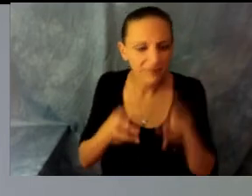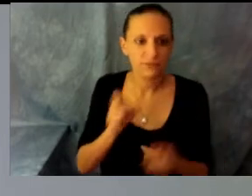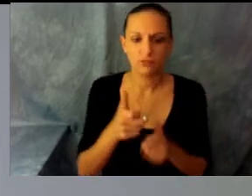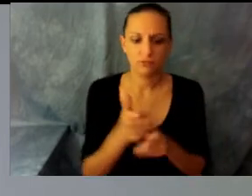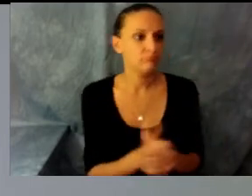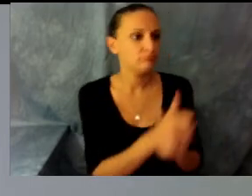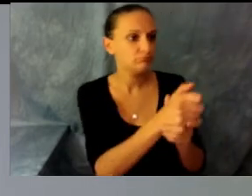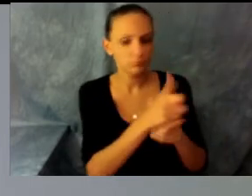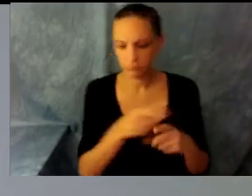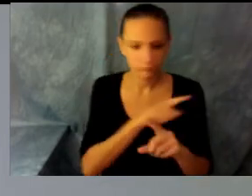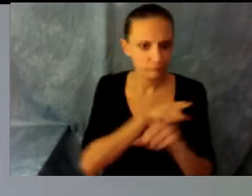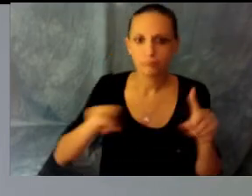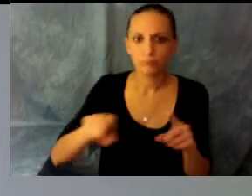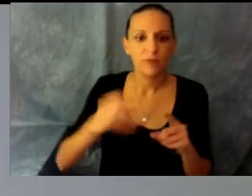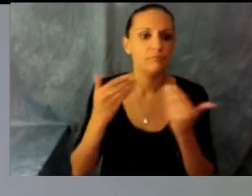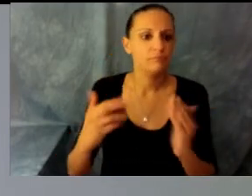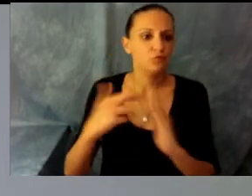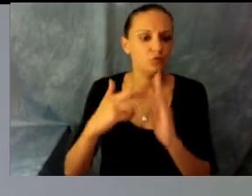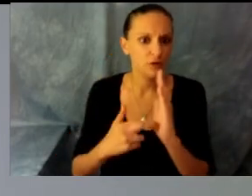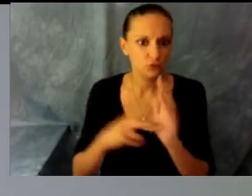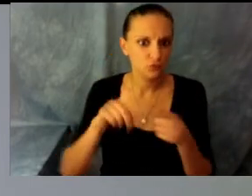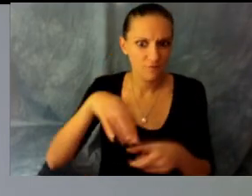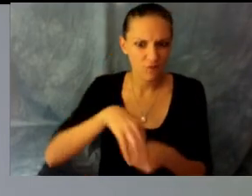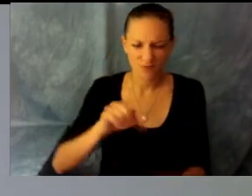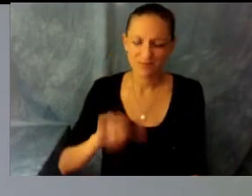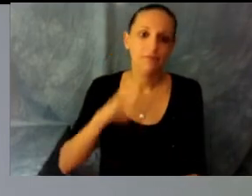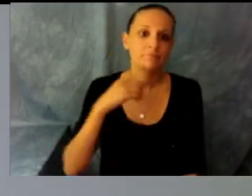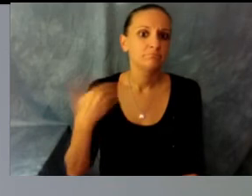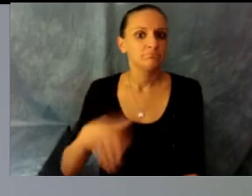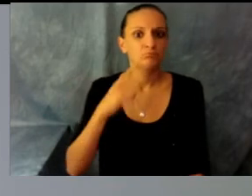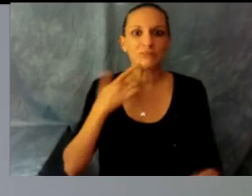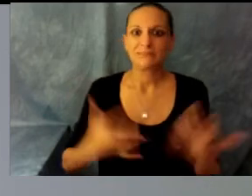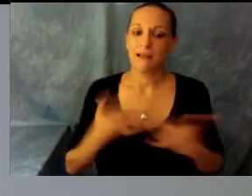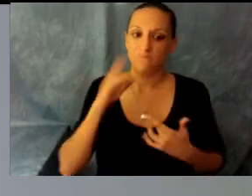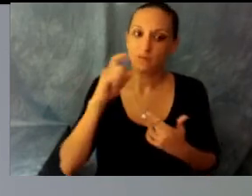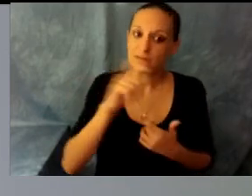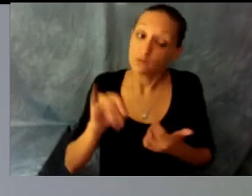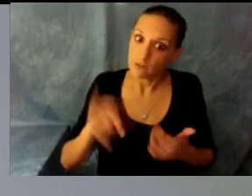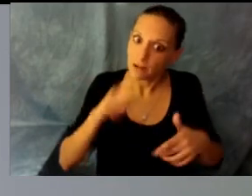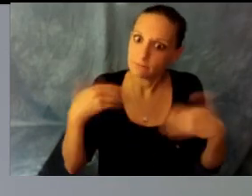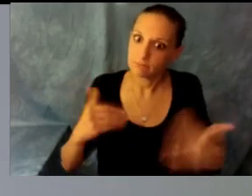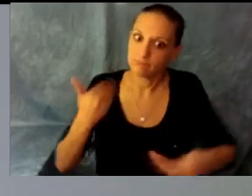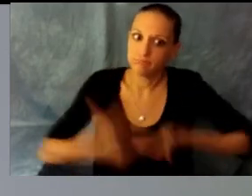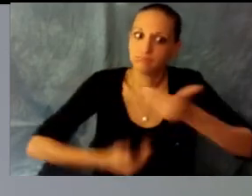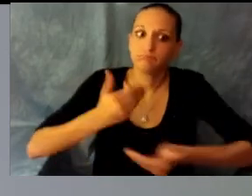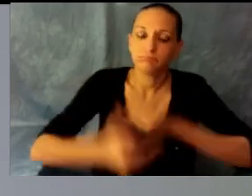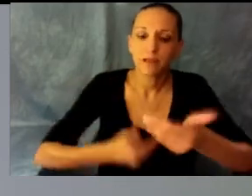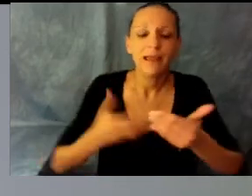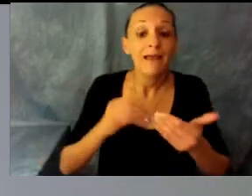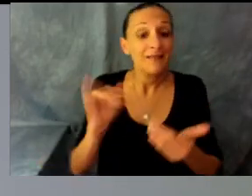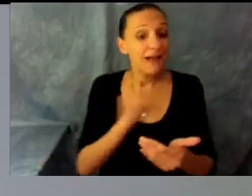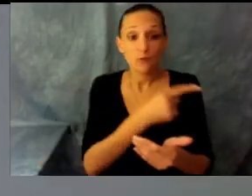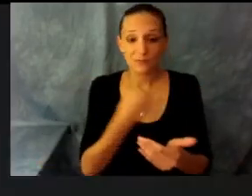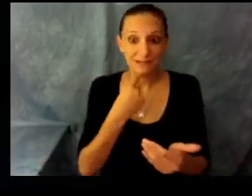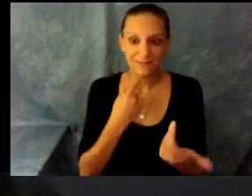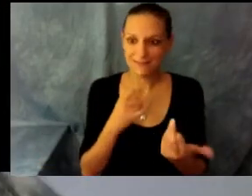and go right to it and register to vote. So that's really exciting for Texas. So that is progress. And like you said, it's the Texas two-step. It's